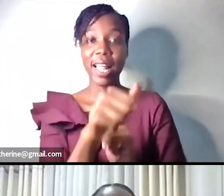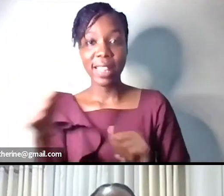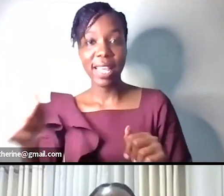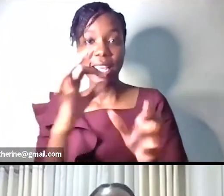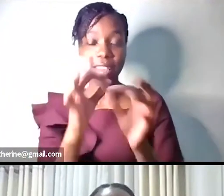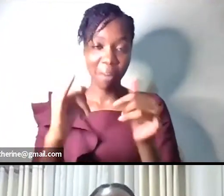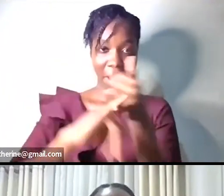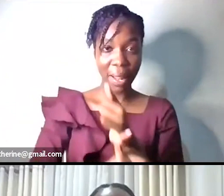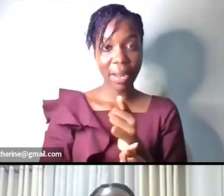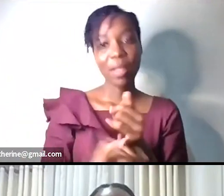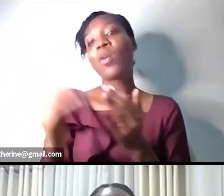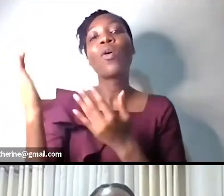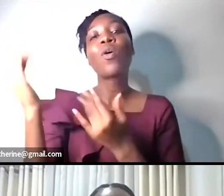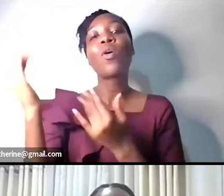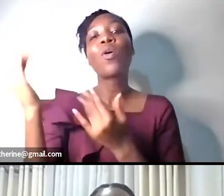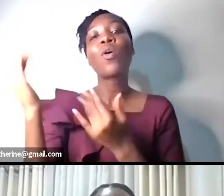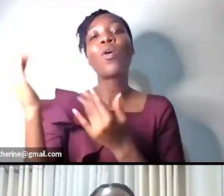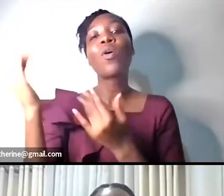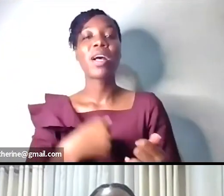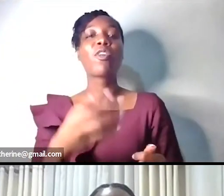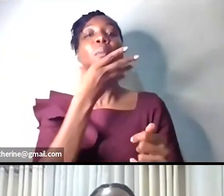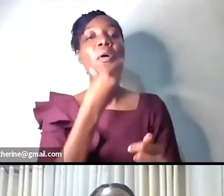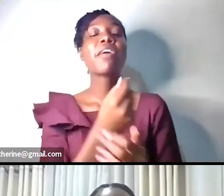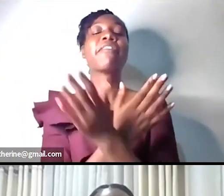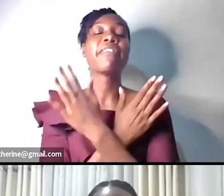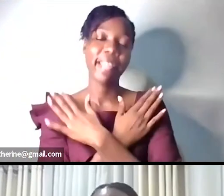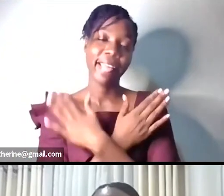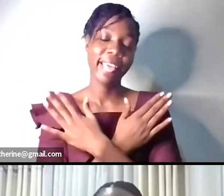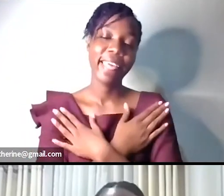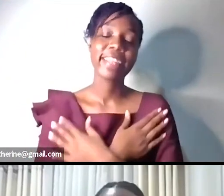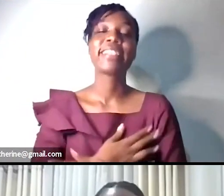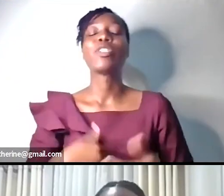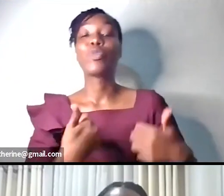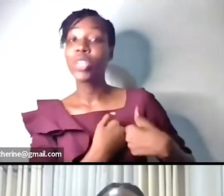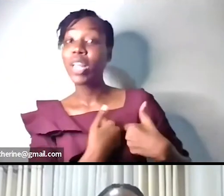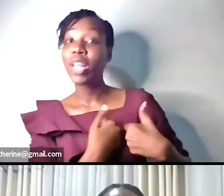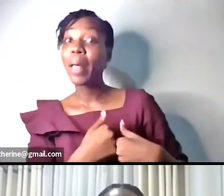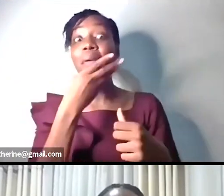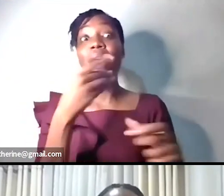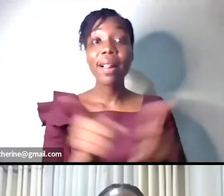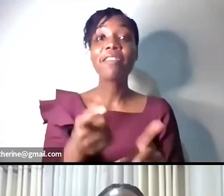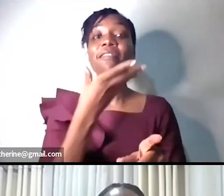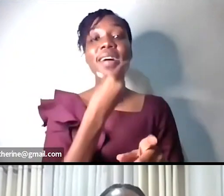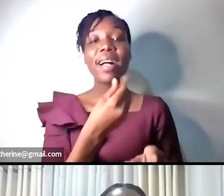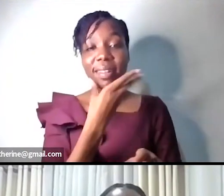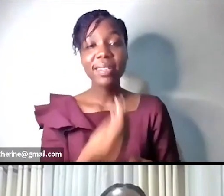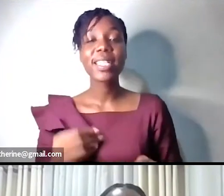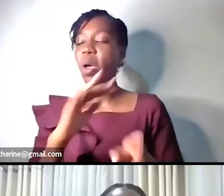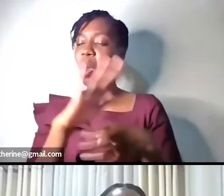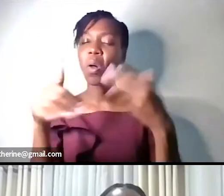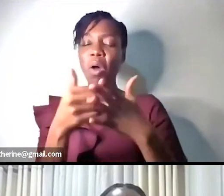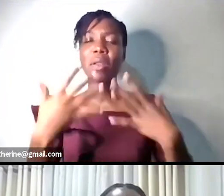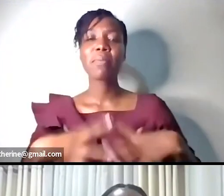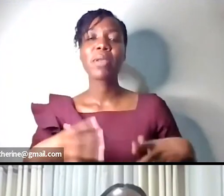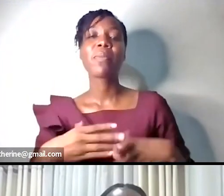your boyfriend you asked your boyfriend to listen in, your brothers, your fathers, everyone who is in this community, because we must